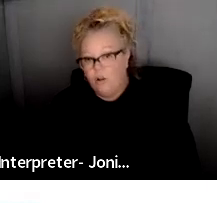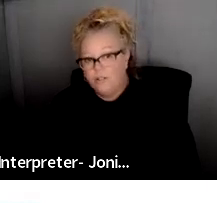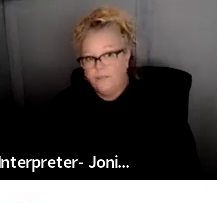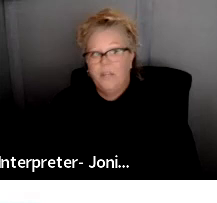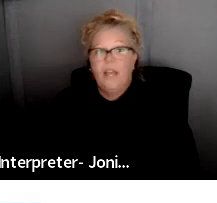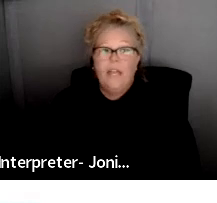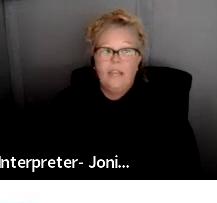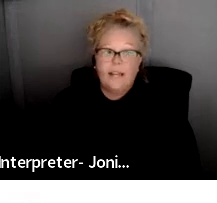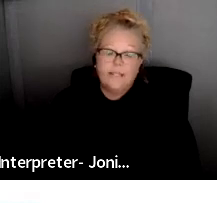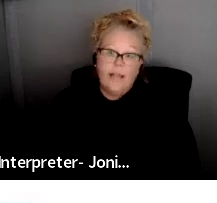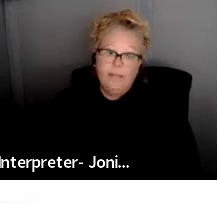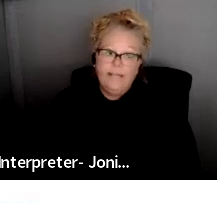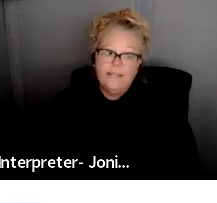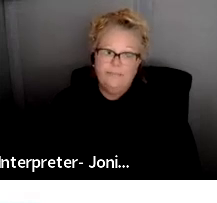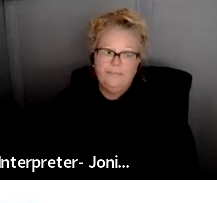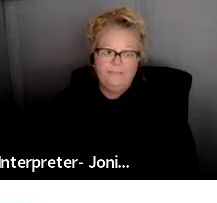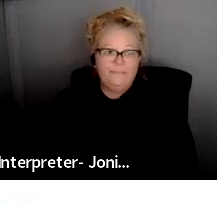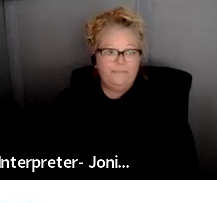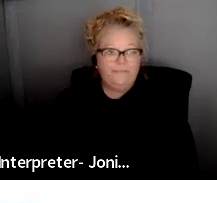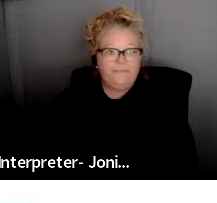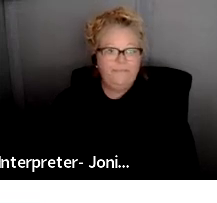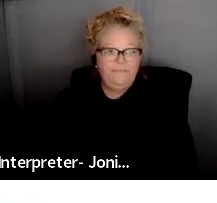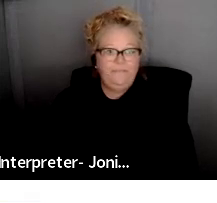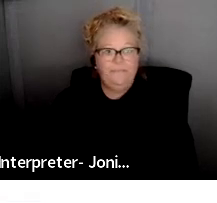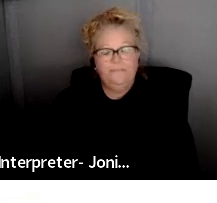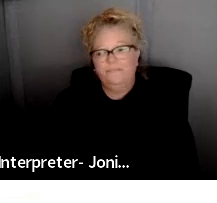hearing loss. Next slide, please.